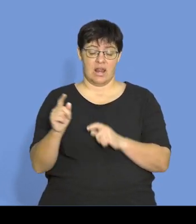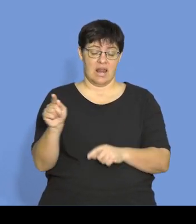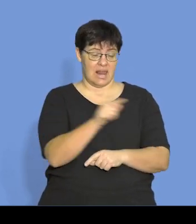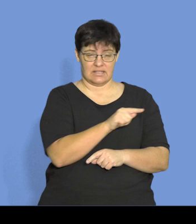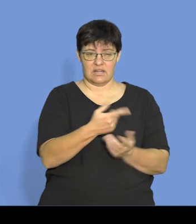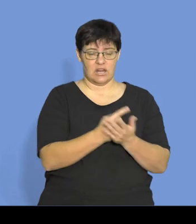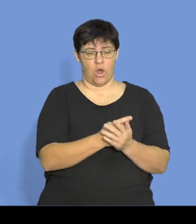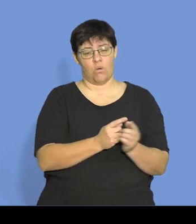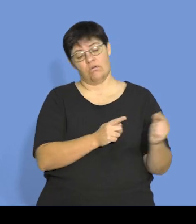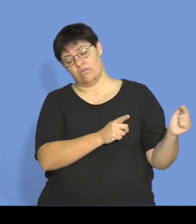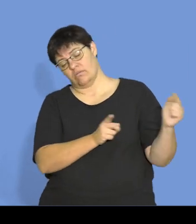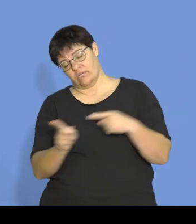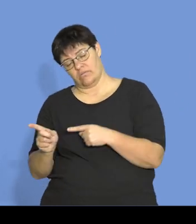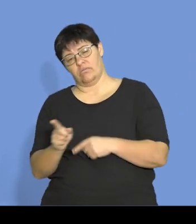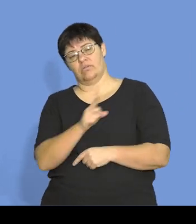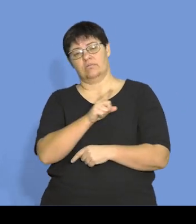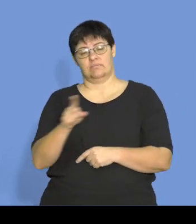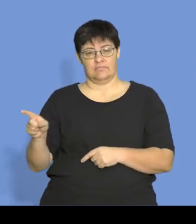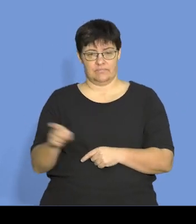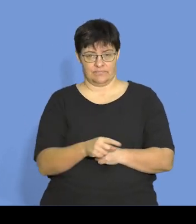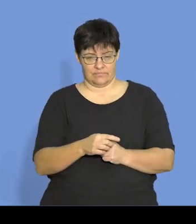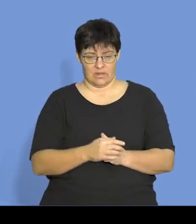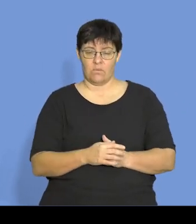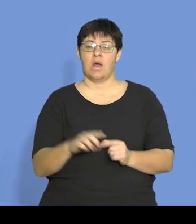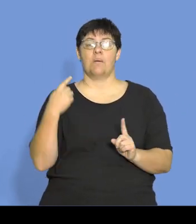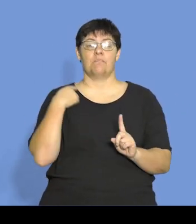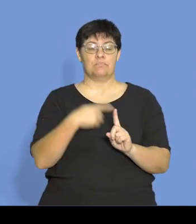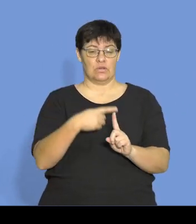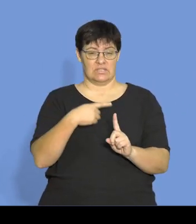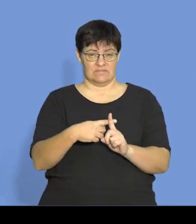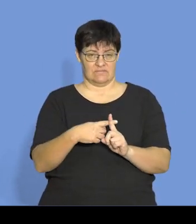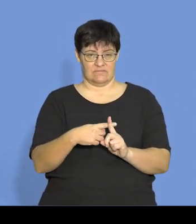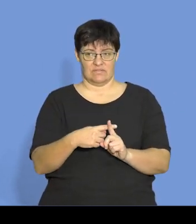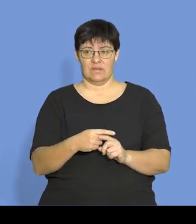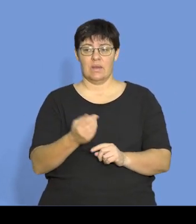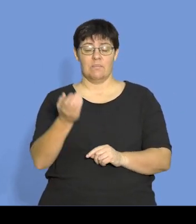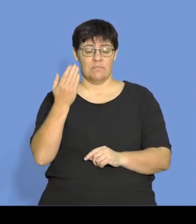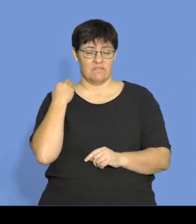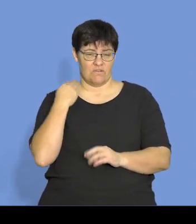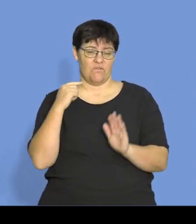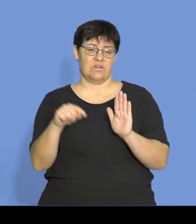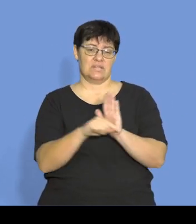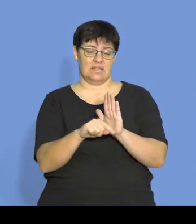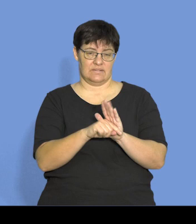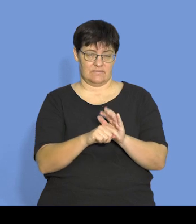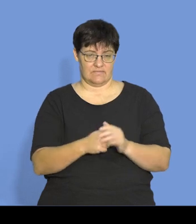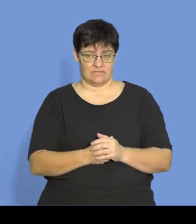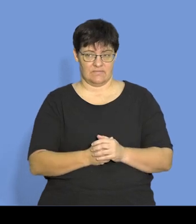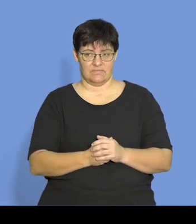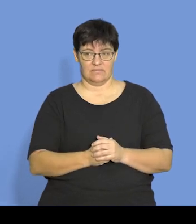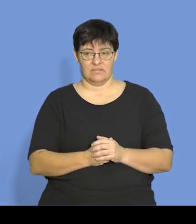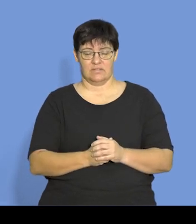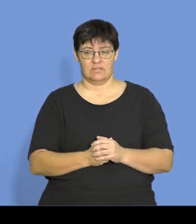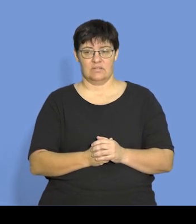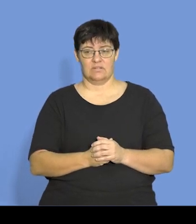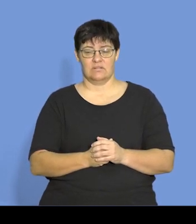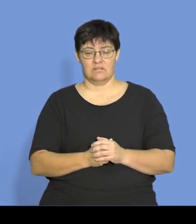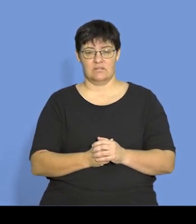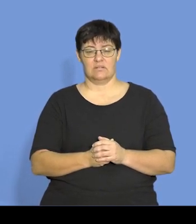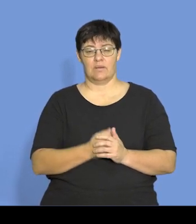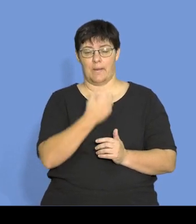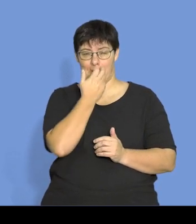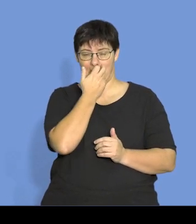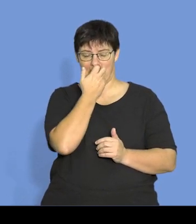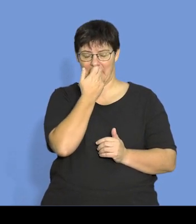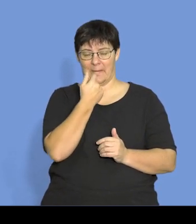now it's greater than 0, meaning it's now when it is positive instead of when it was negative. So